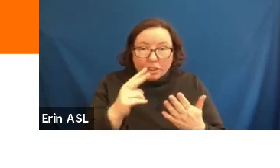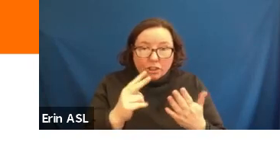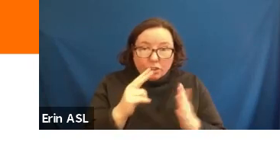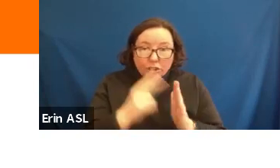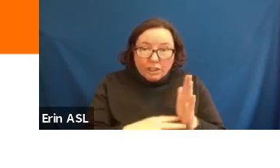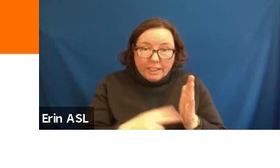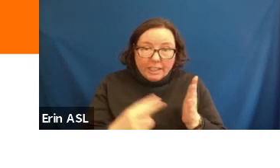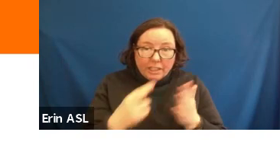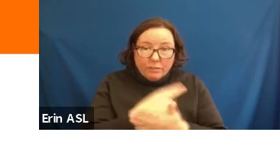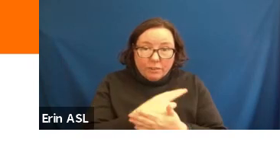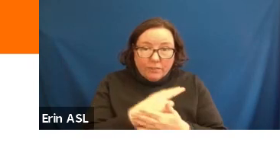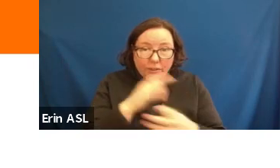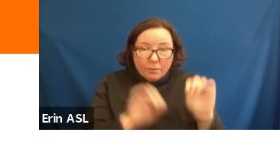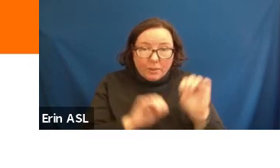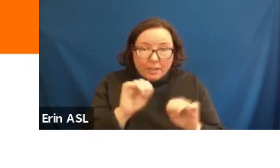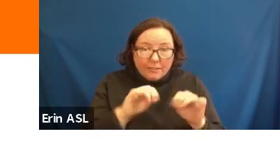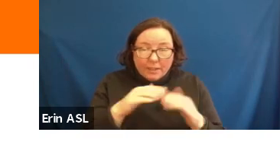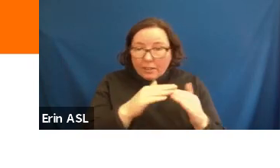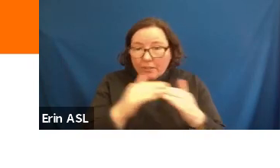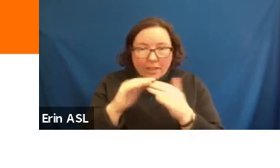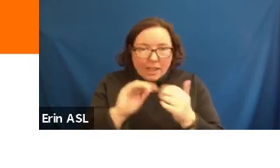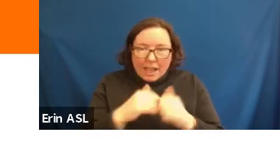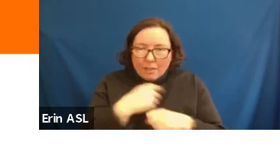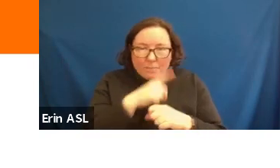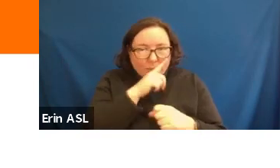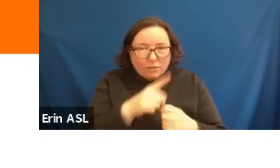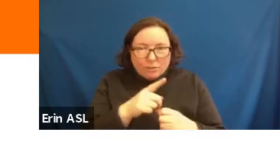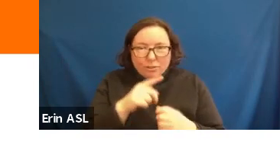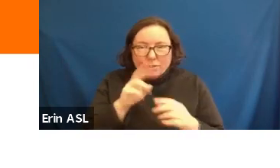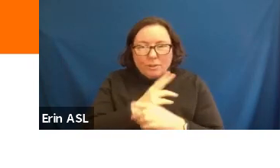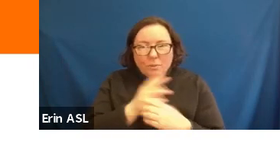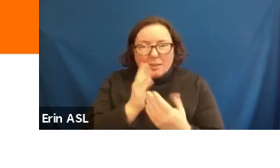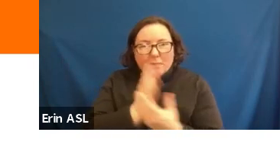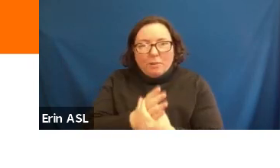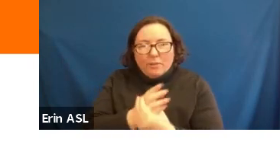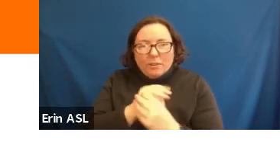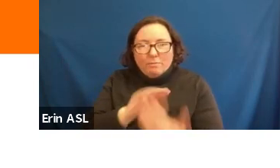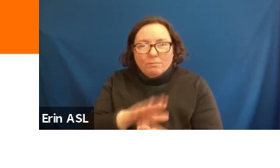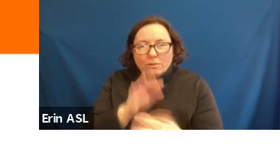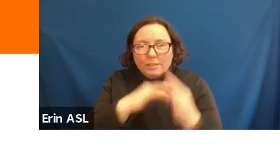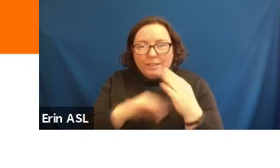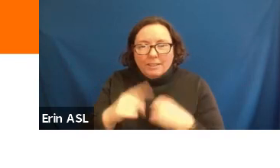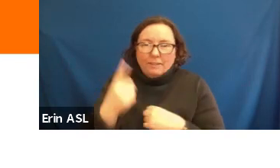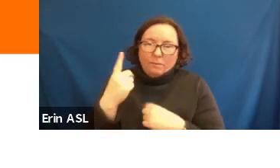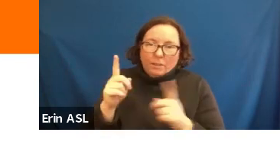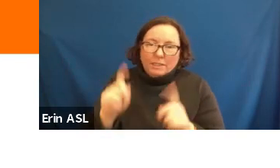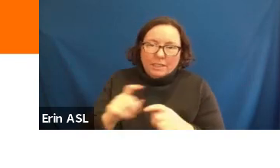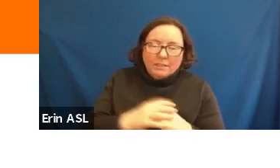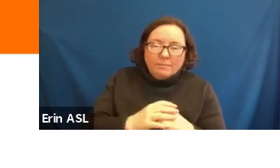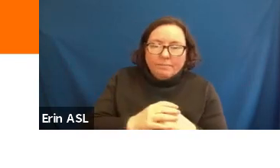fair evaluation. Using, again, kind of this portfolio approach. Yep.